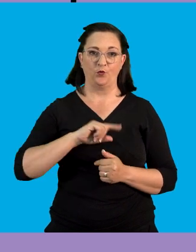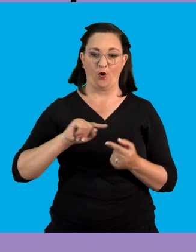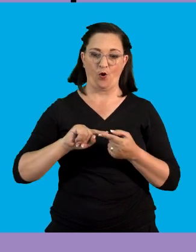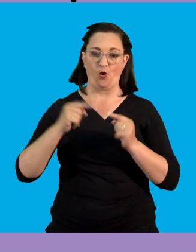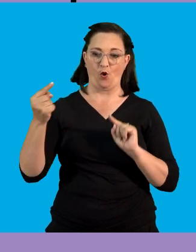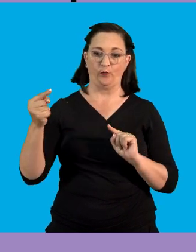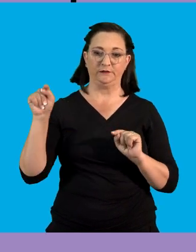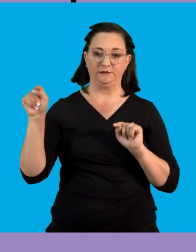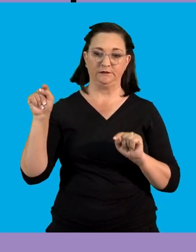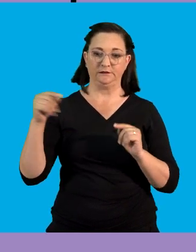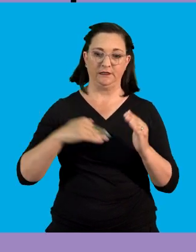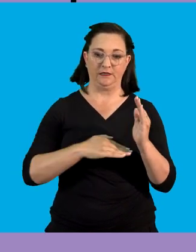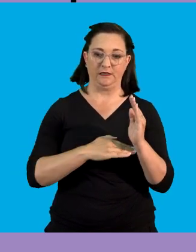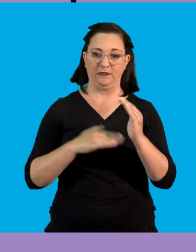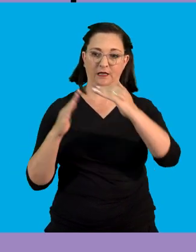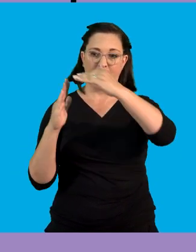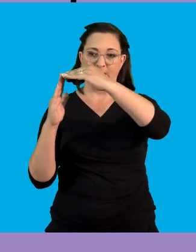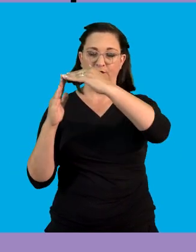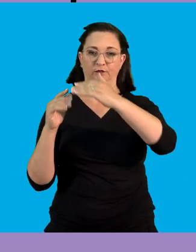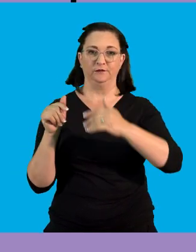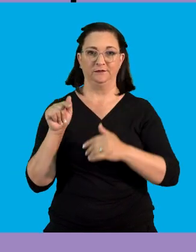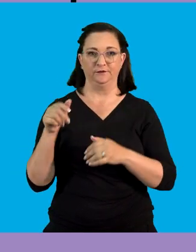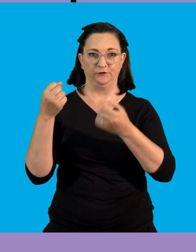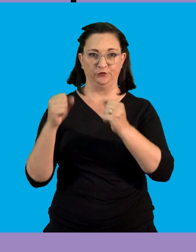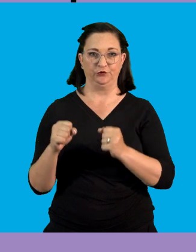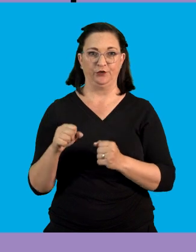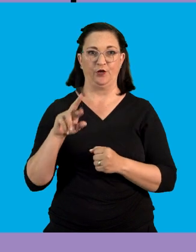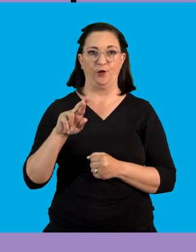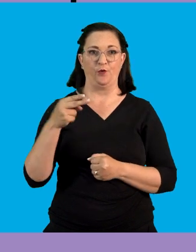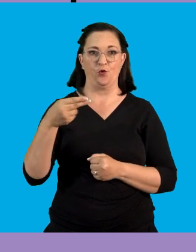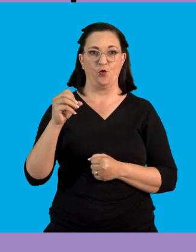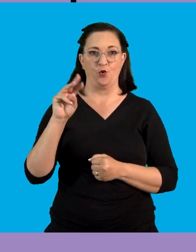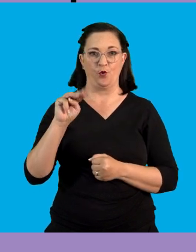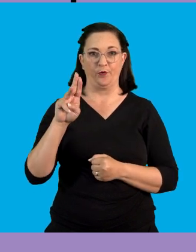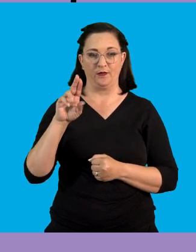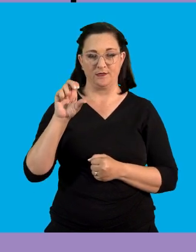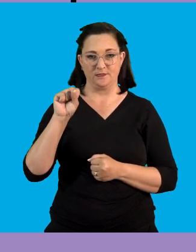because the opposite angles of a rhombus